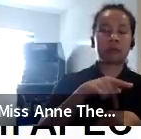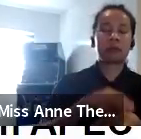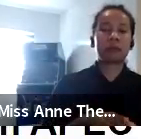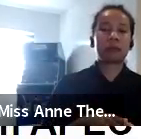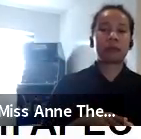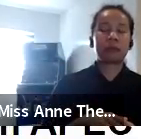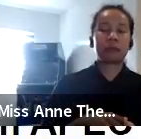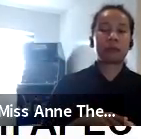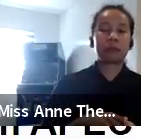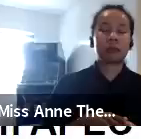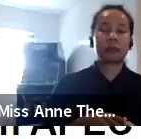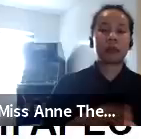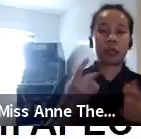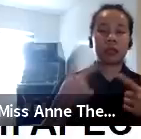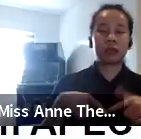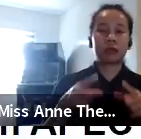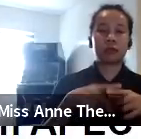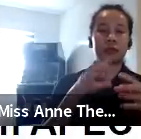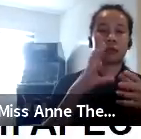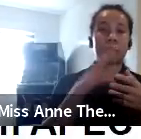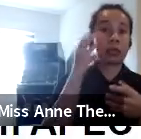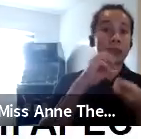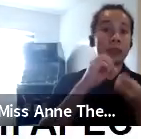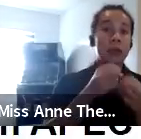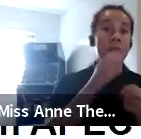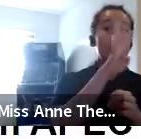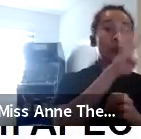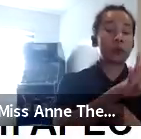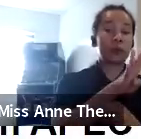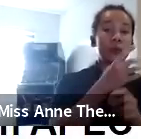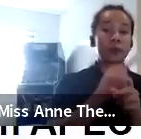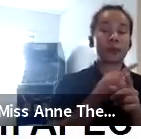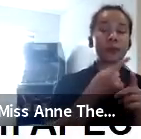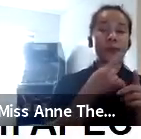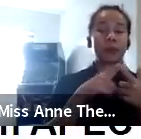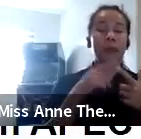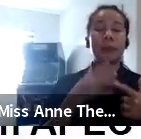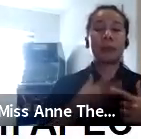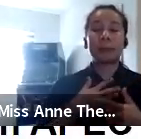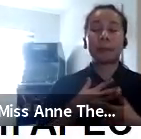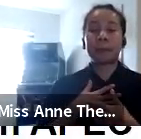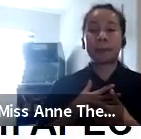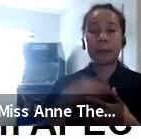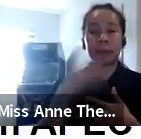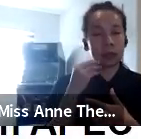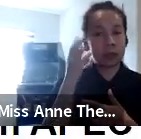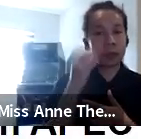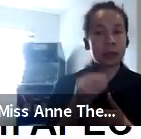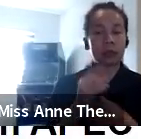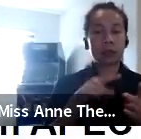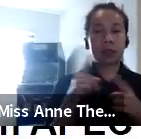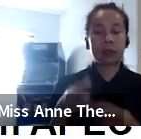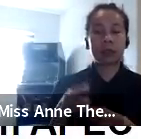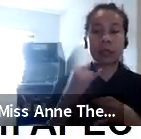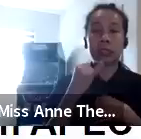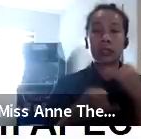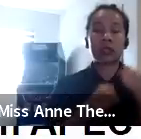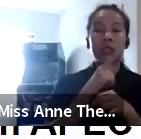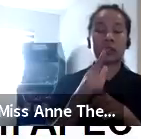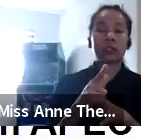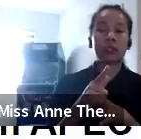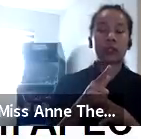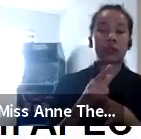go to experience number 4. Experience number 4 is my experience as an international